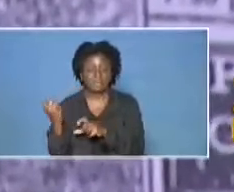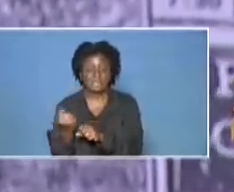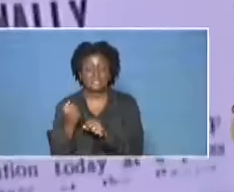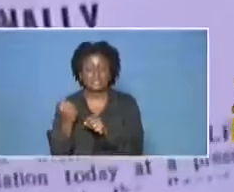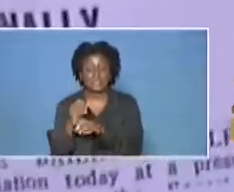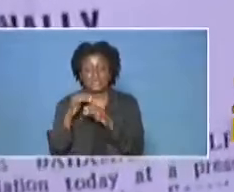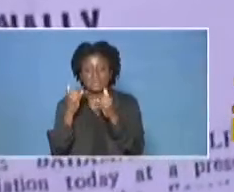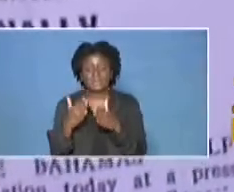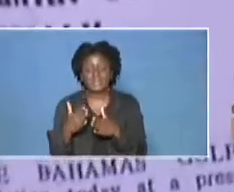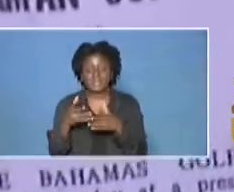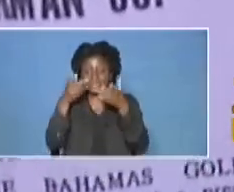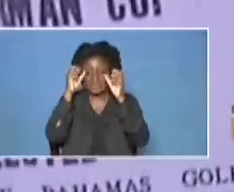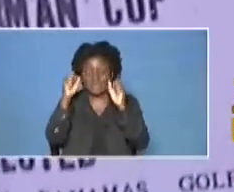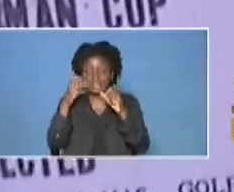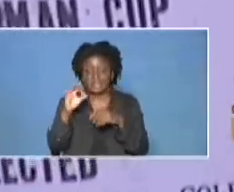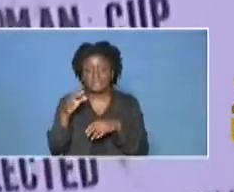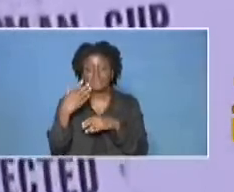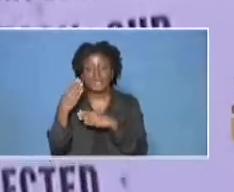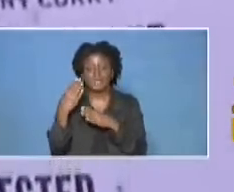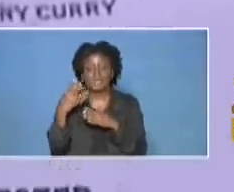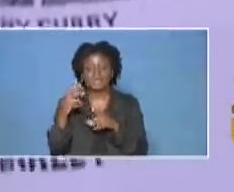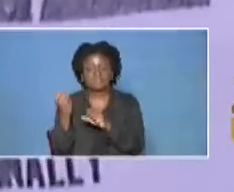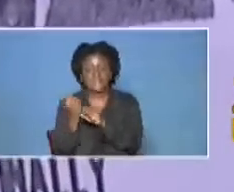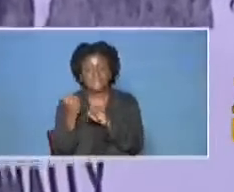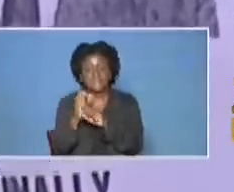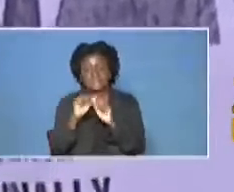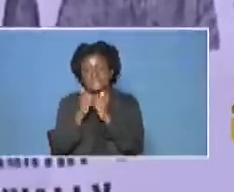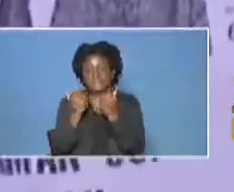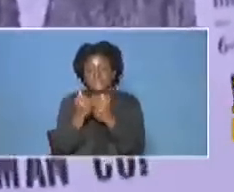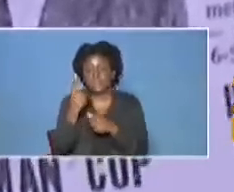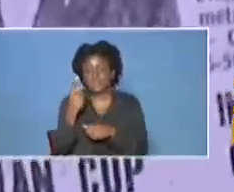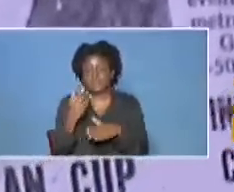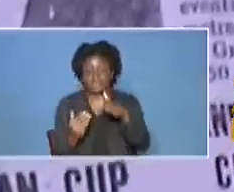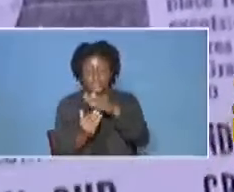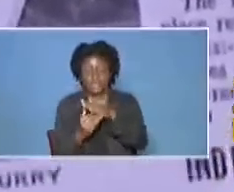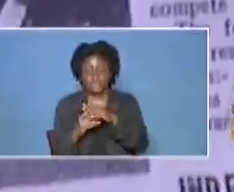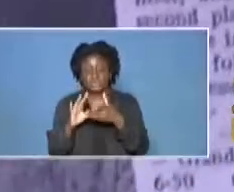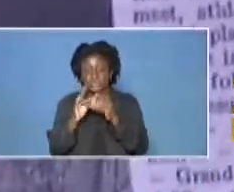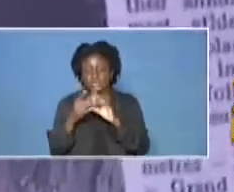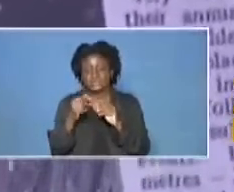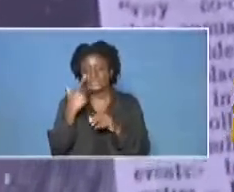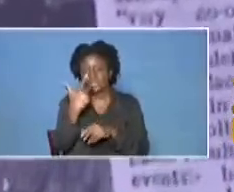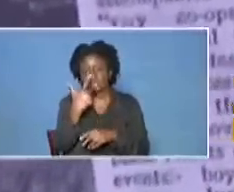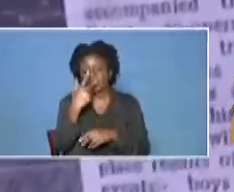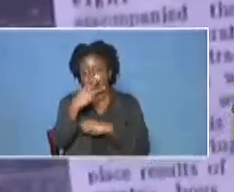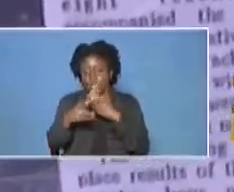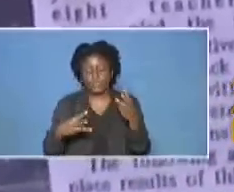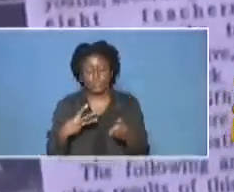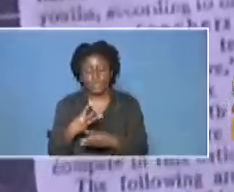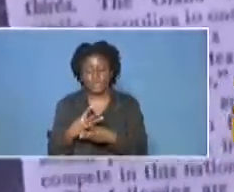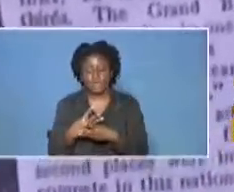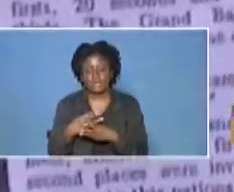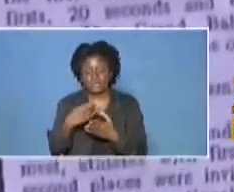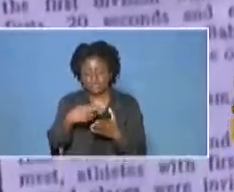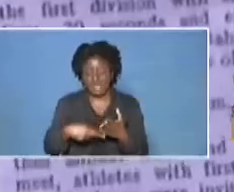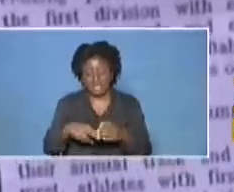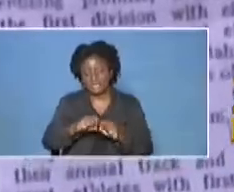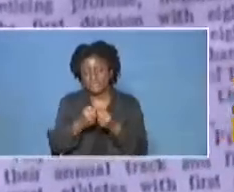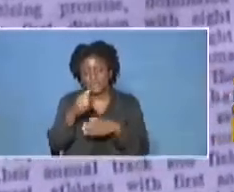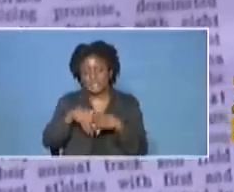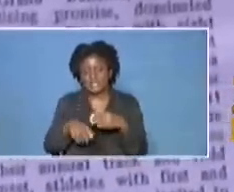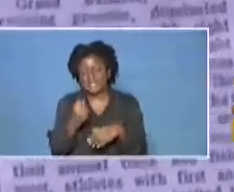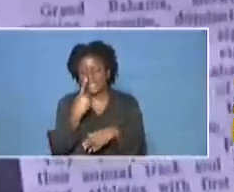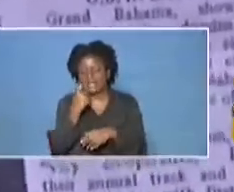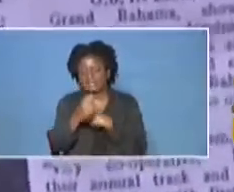Bahamas Baseball Association. And one of the top stories, 3 world records broken in the